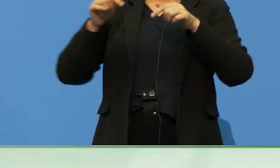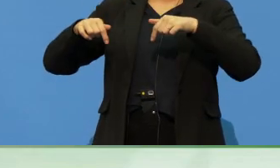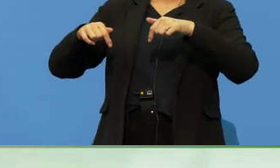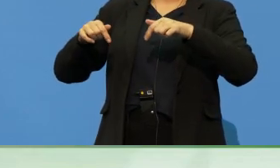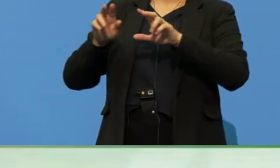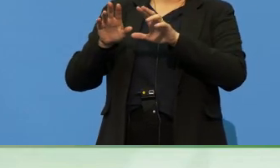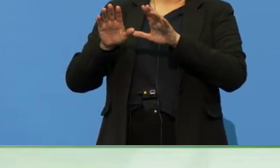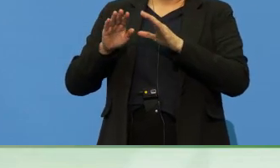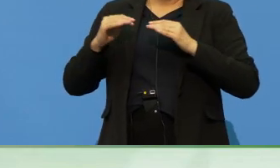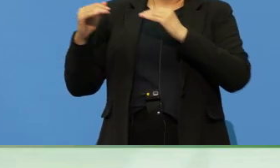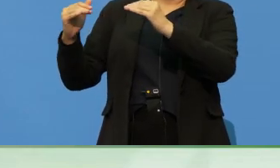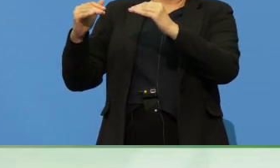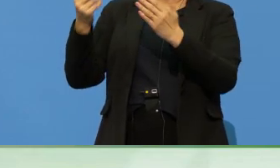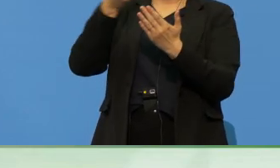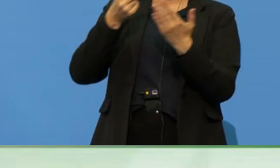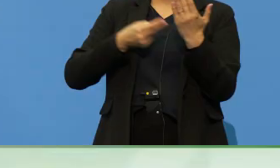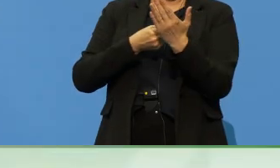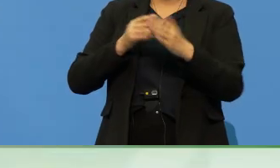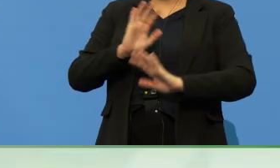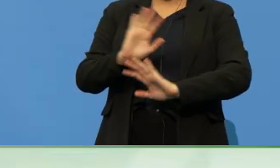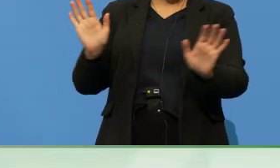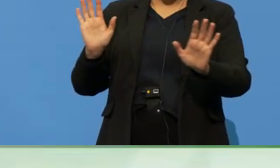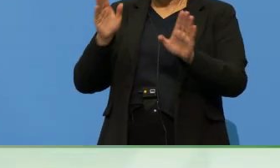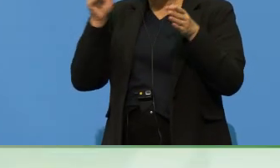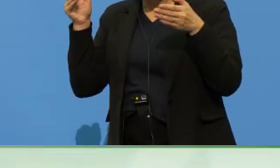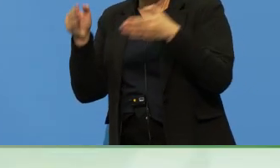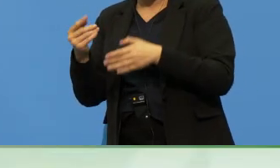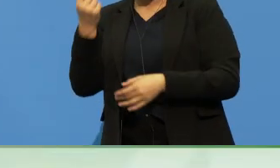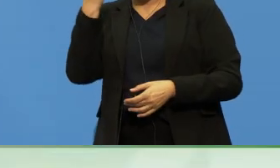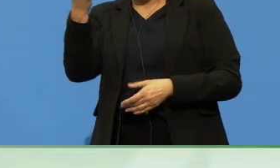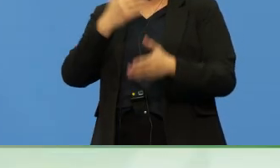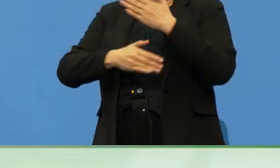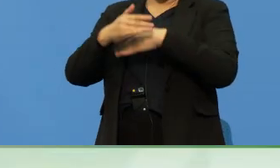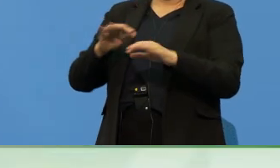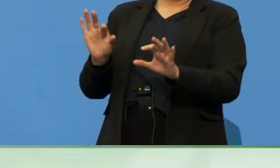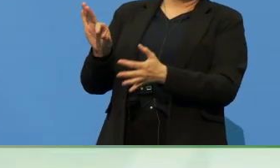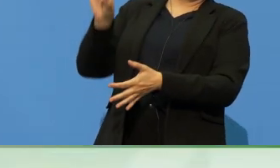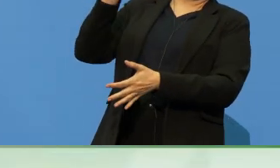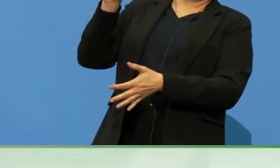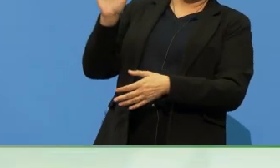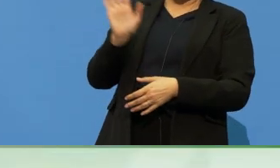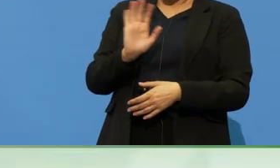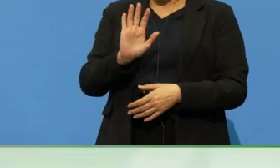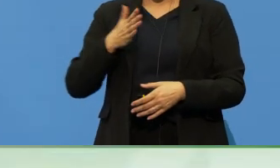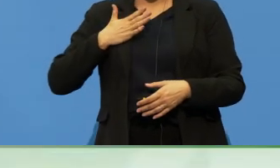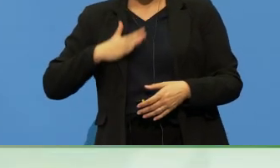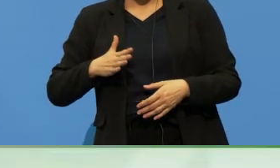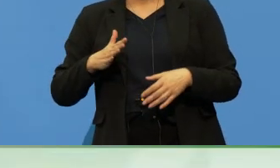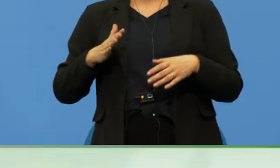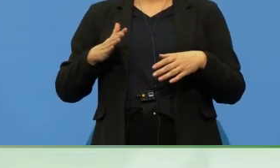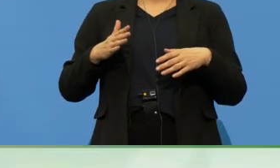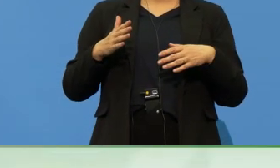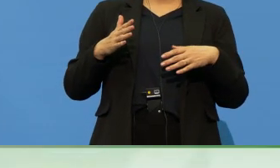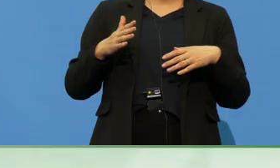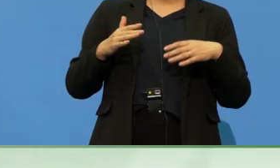deaf or for blind or for other disabilities. They want us to find some global solution. So it helps us